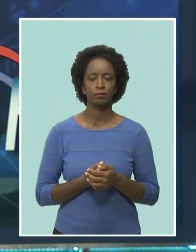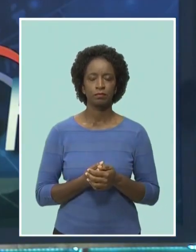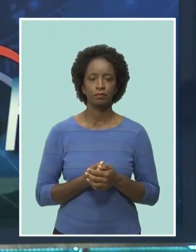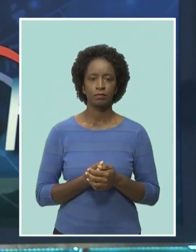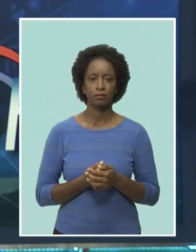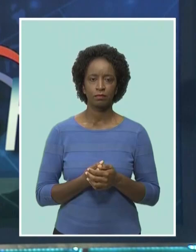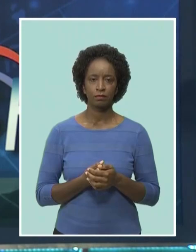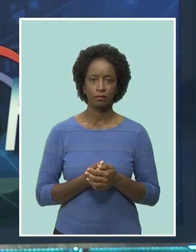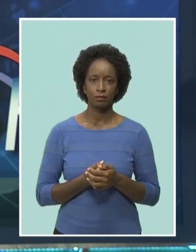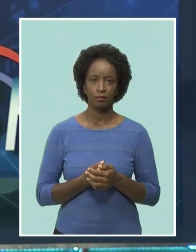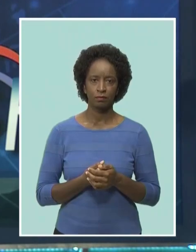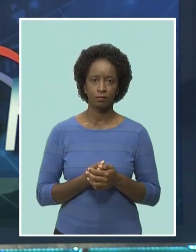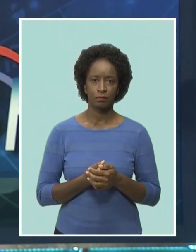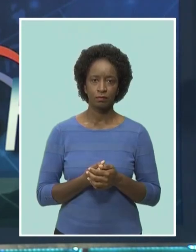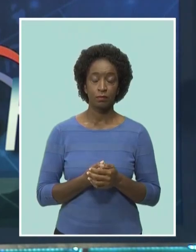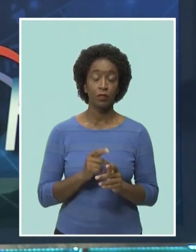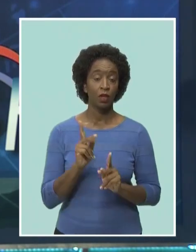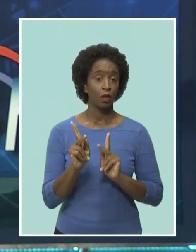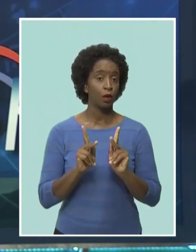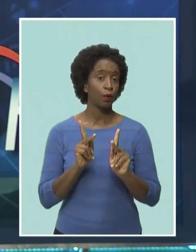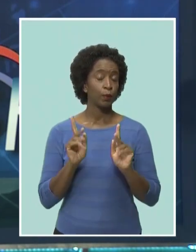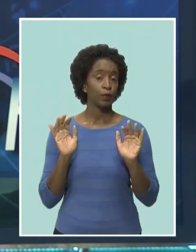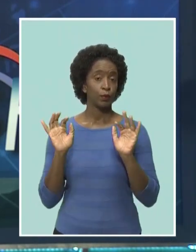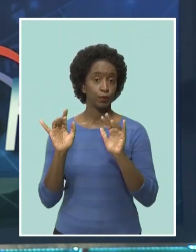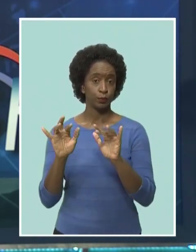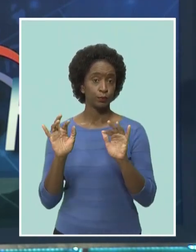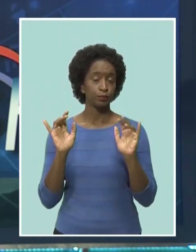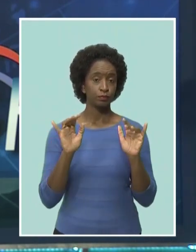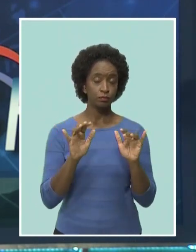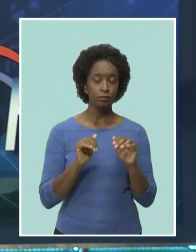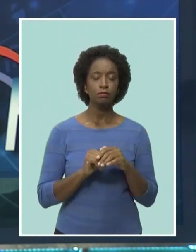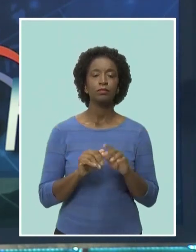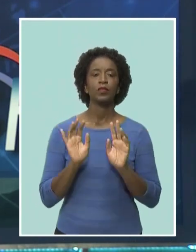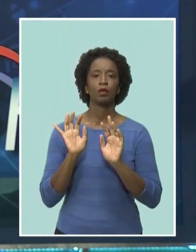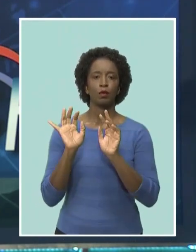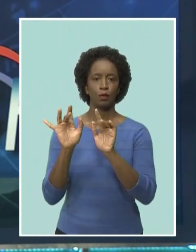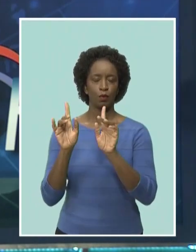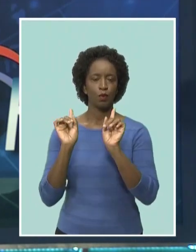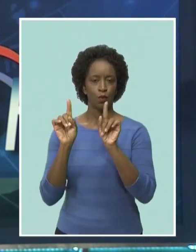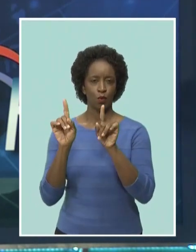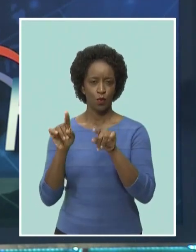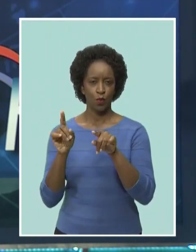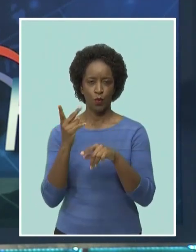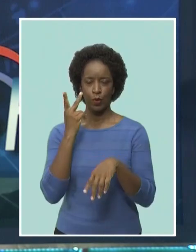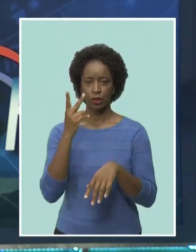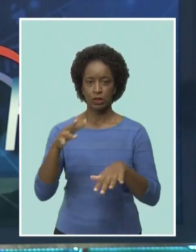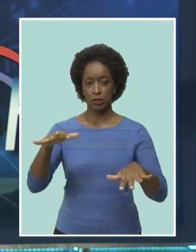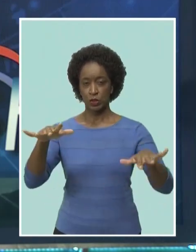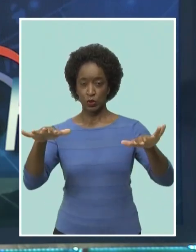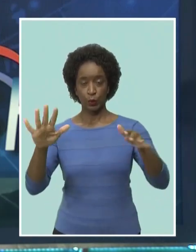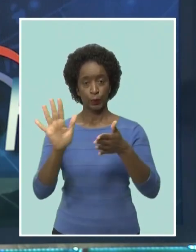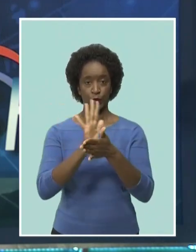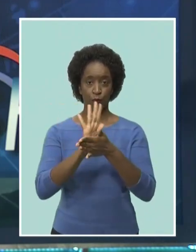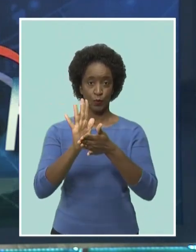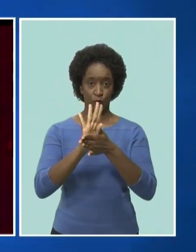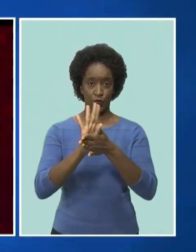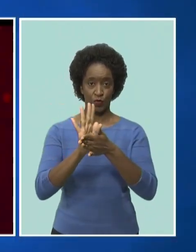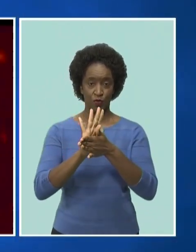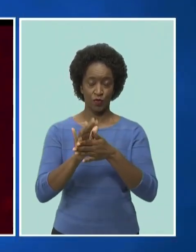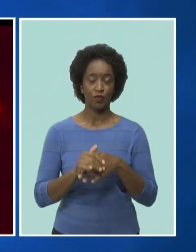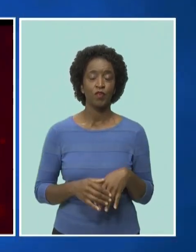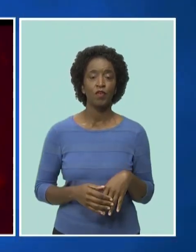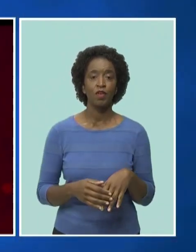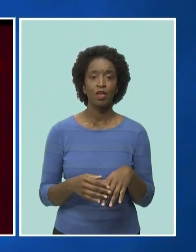Barbadians have been turning out in their numbers to watch the locally produced zombie movie Into the Darkness. The film premiered last Friday,